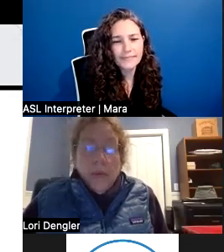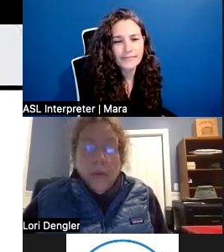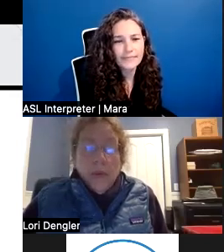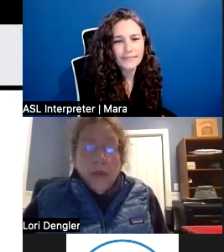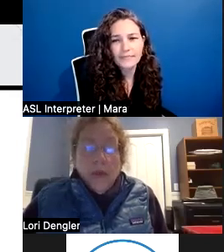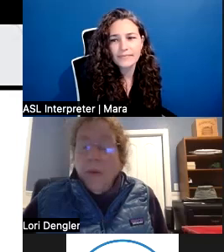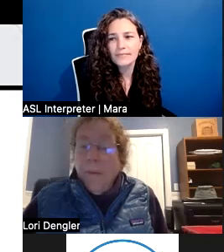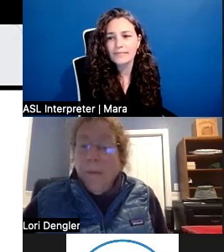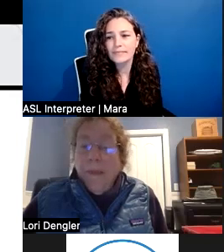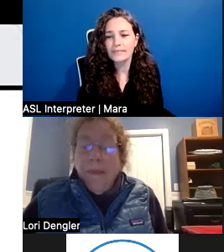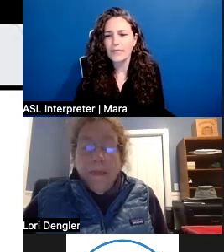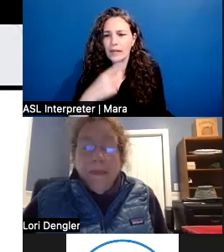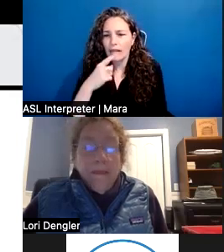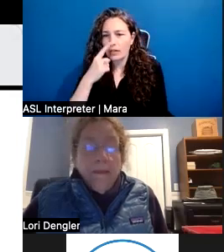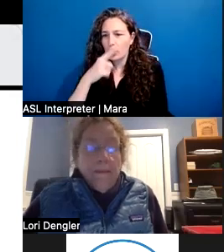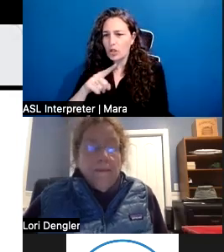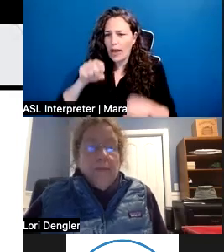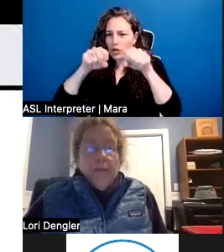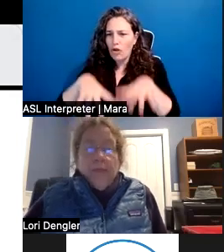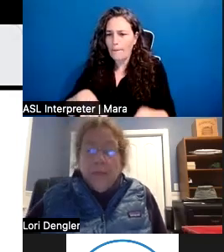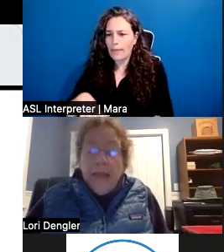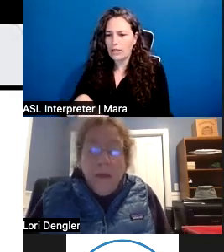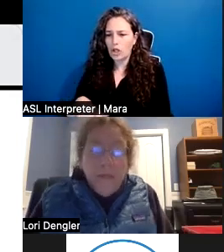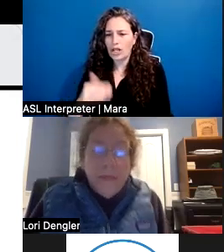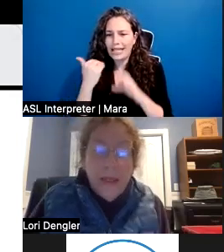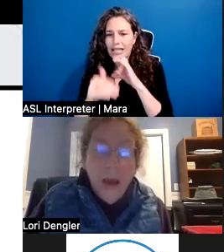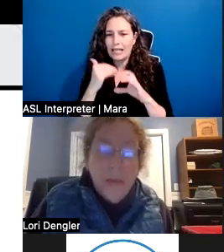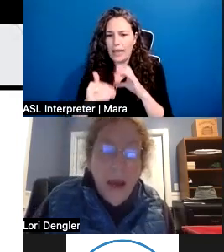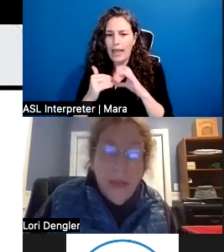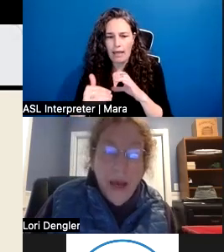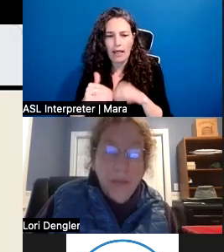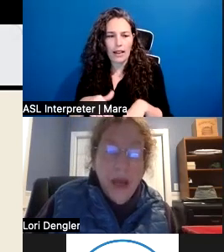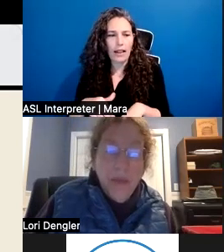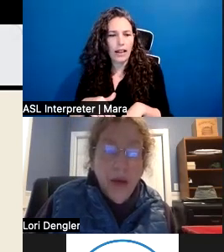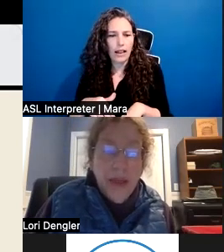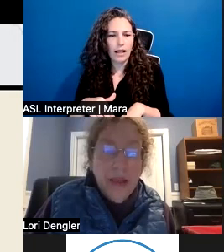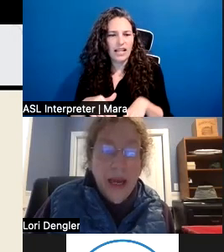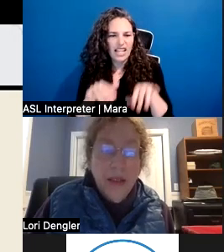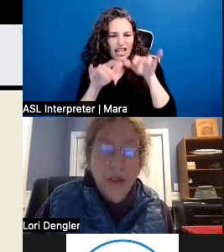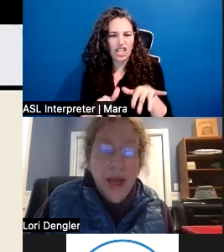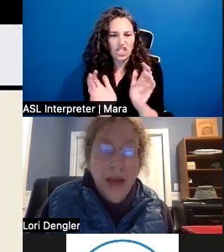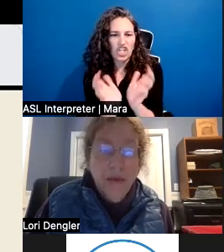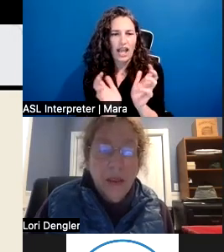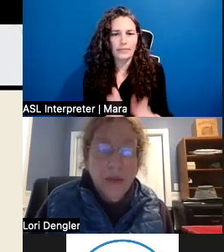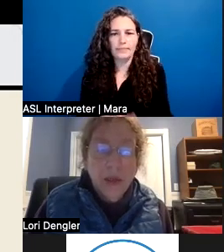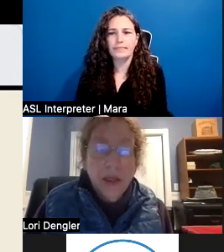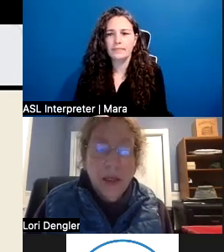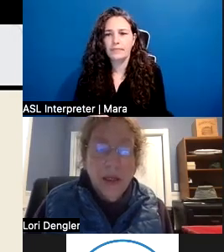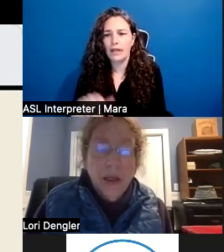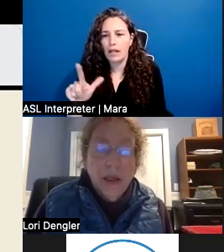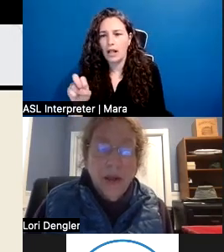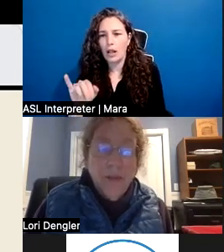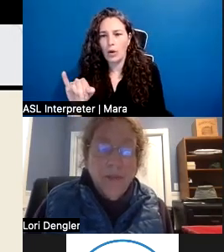Lori, could you put your email address in the chat? I'll show it again here. Yep. I'll be glad to do that. Lori